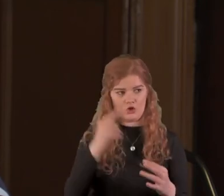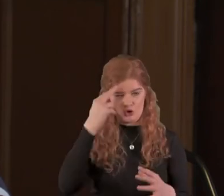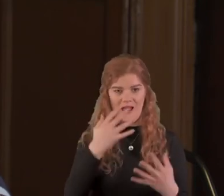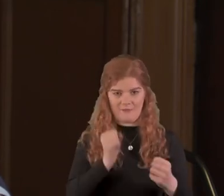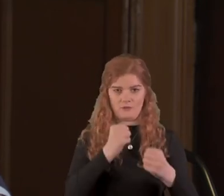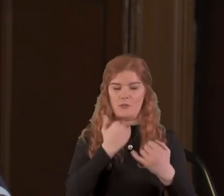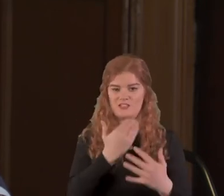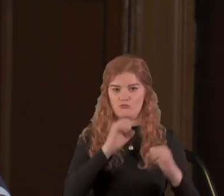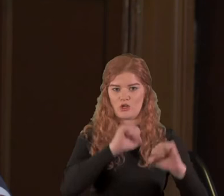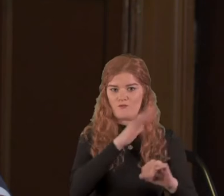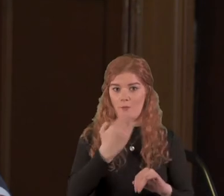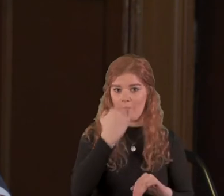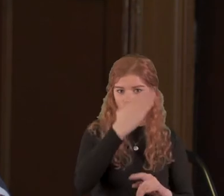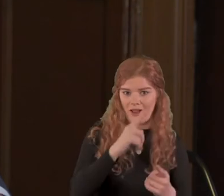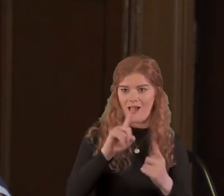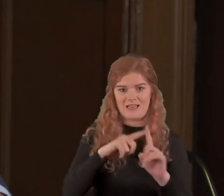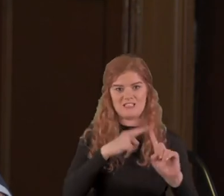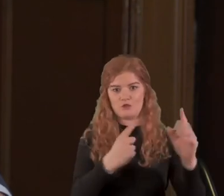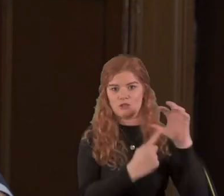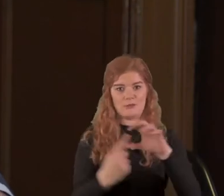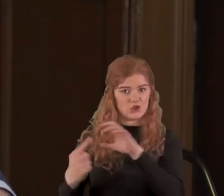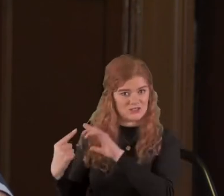assume they were pretty well informed on that.